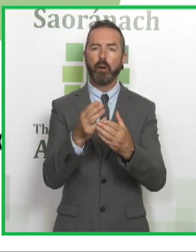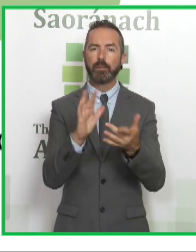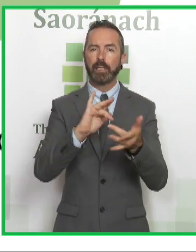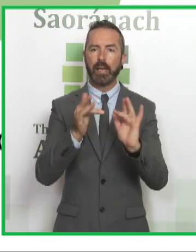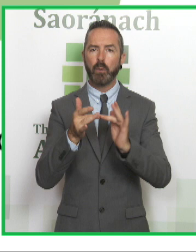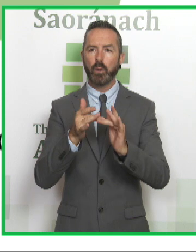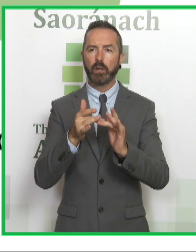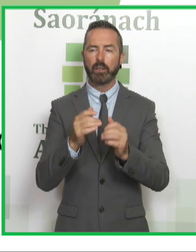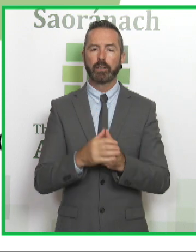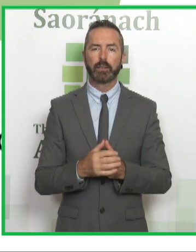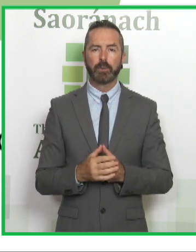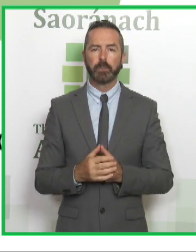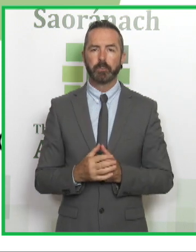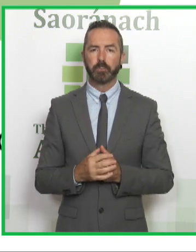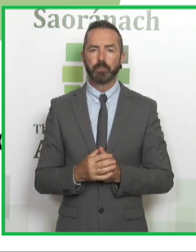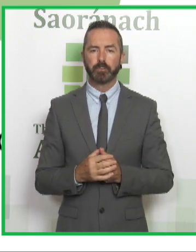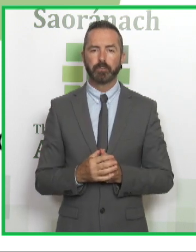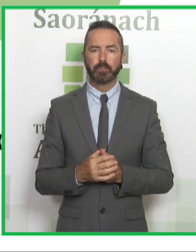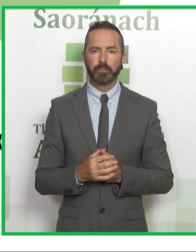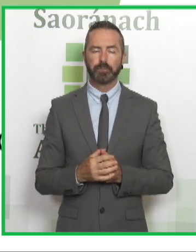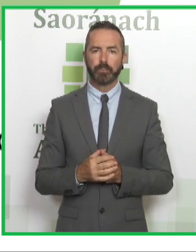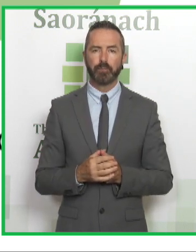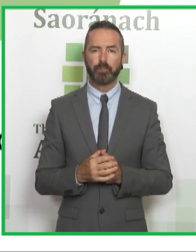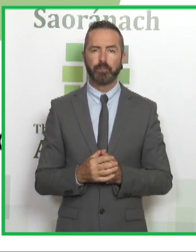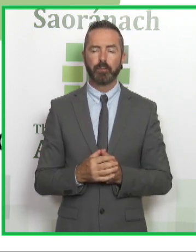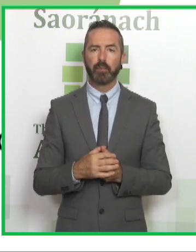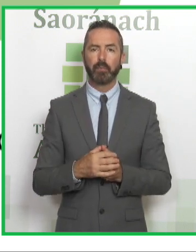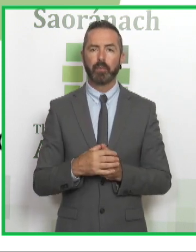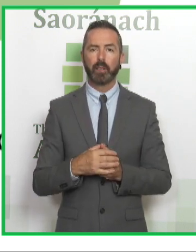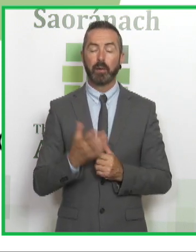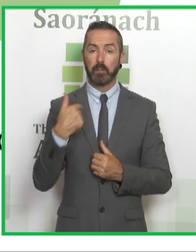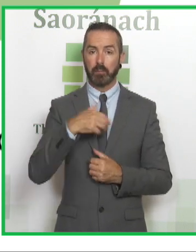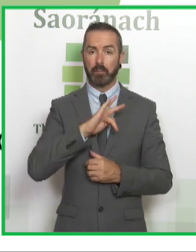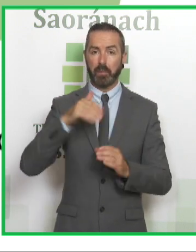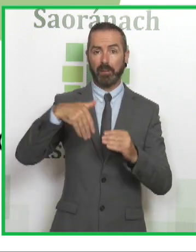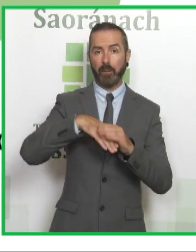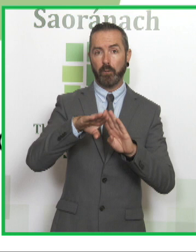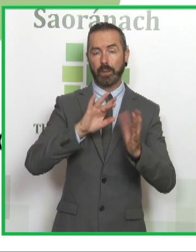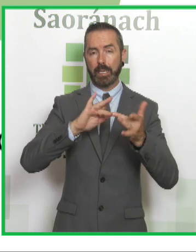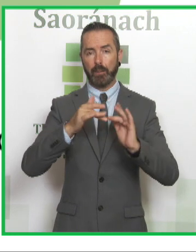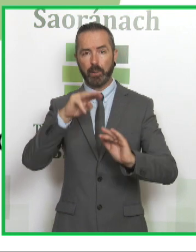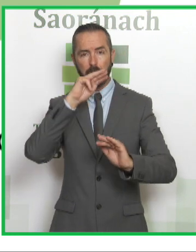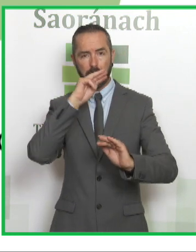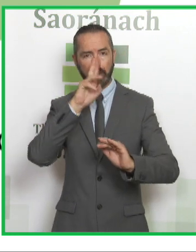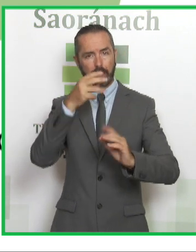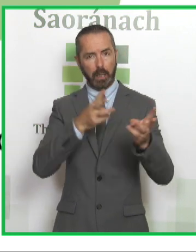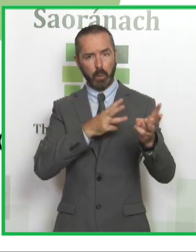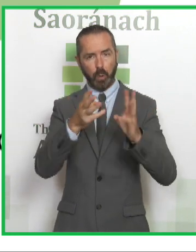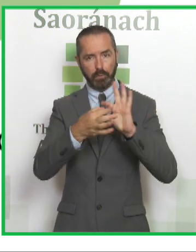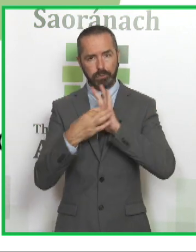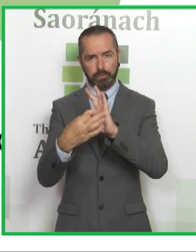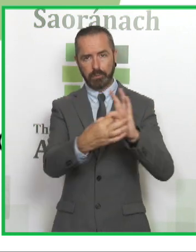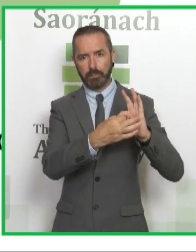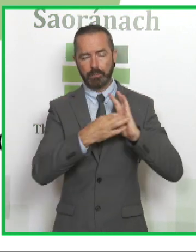network, and being part of the network means that they can work in